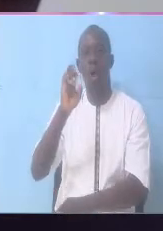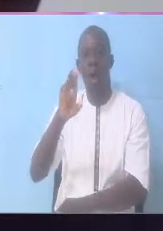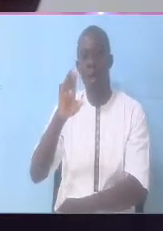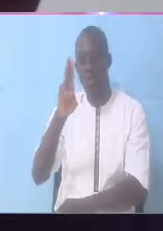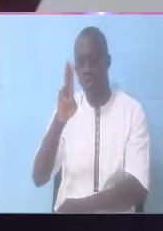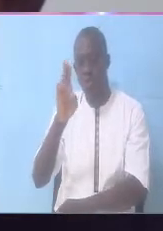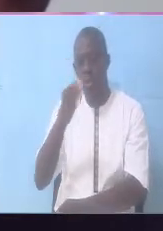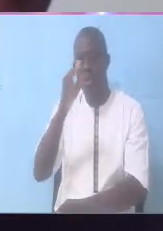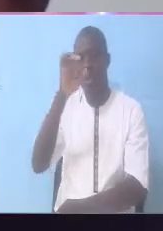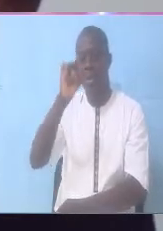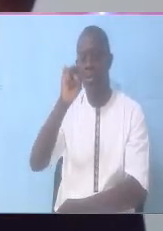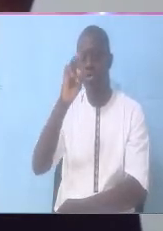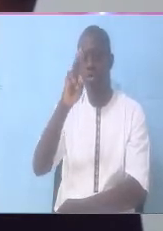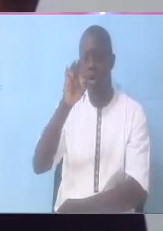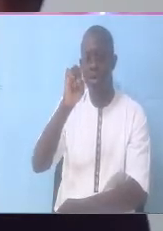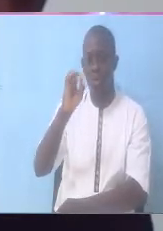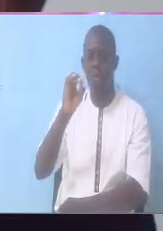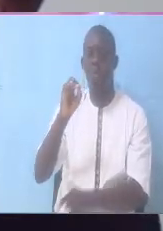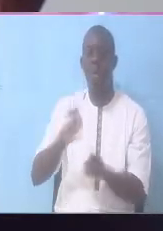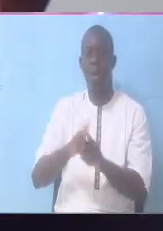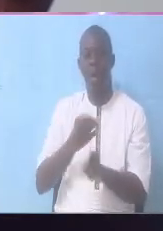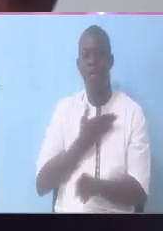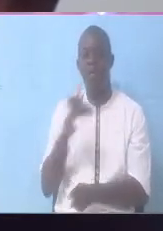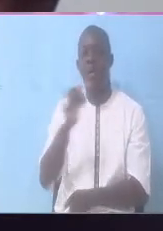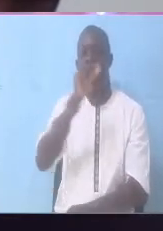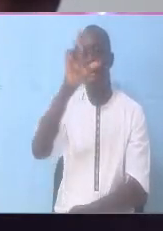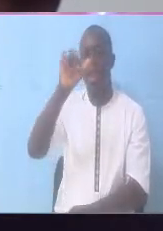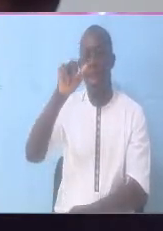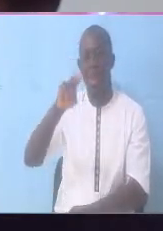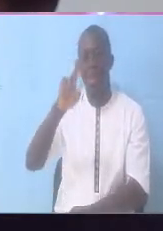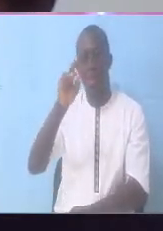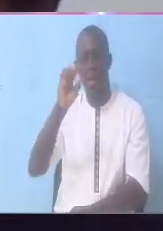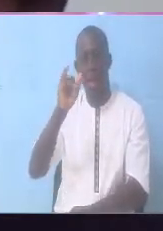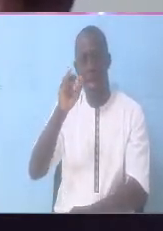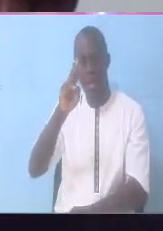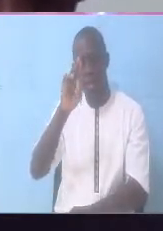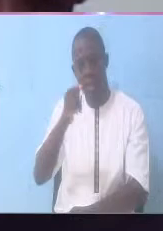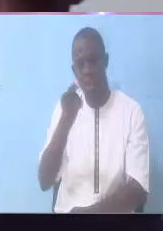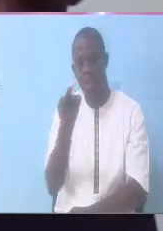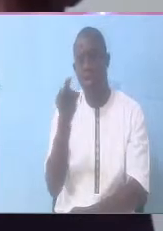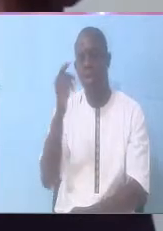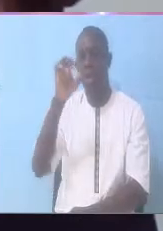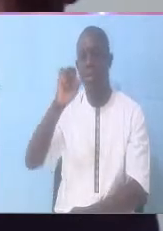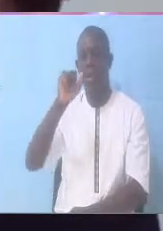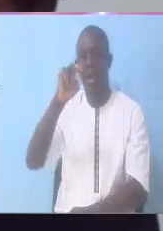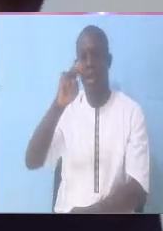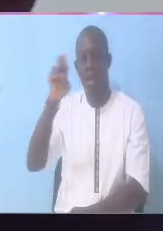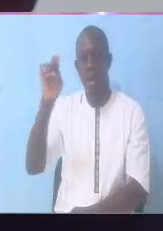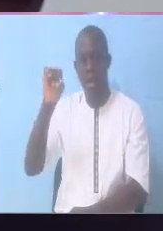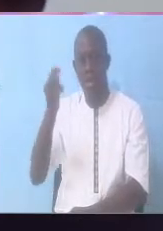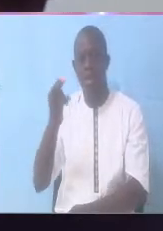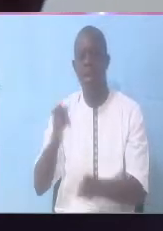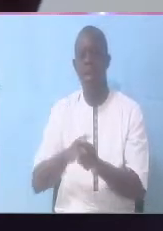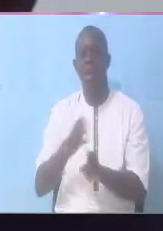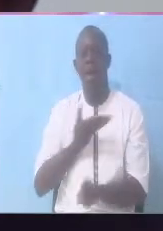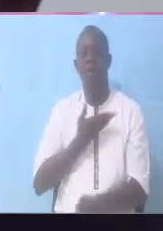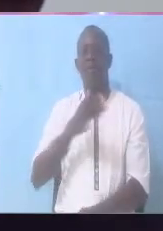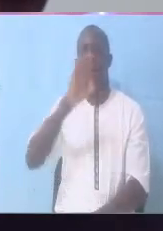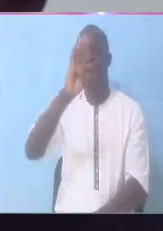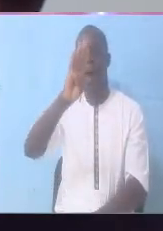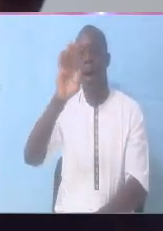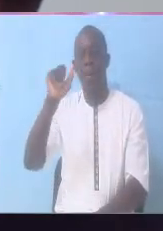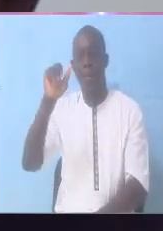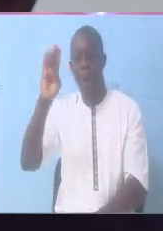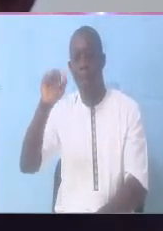Suso. Lieutenant Landin Sane. Lieutenant Landin Sane. Baba Kajali Job.